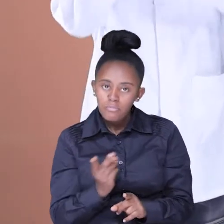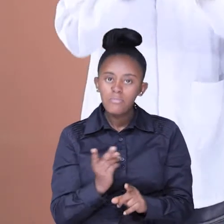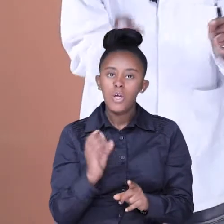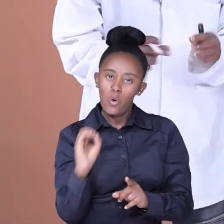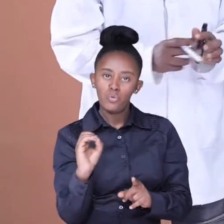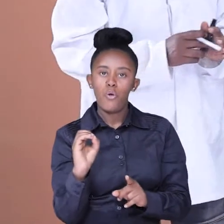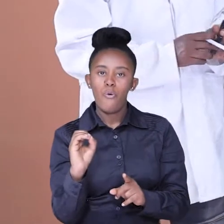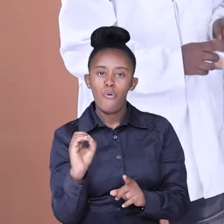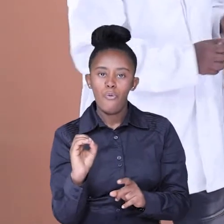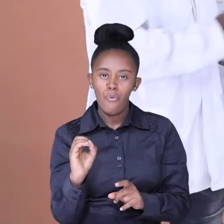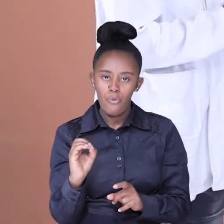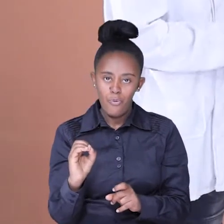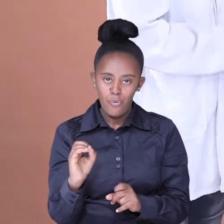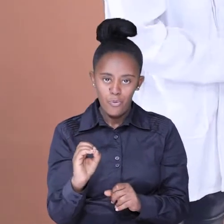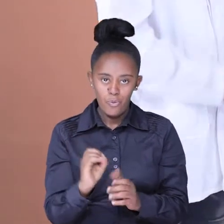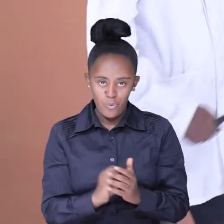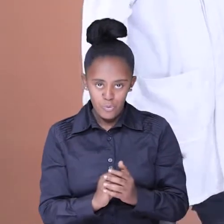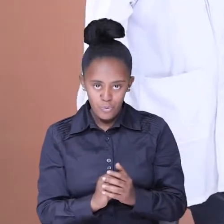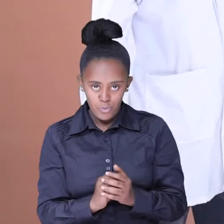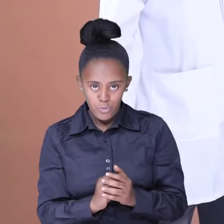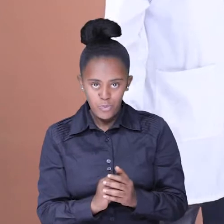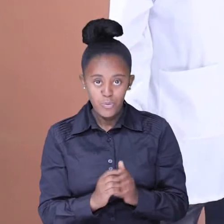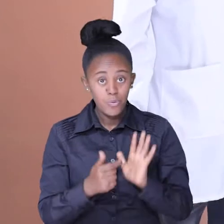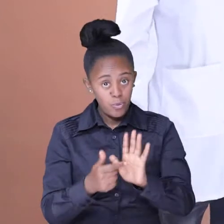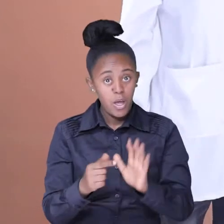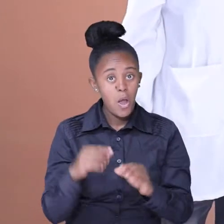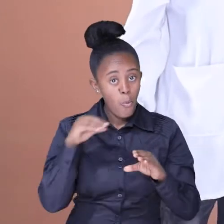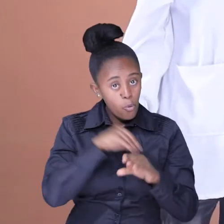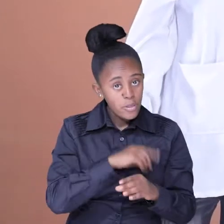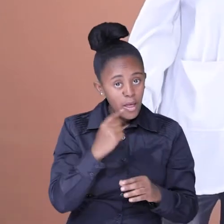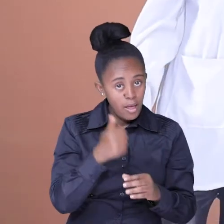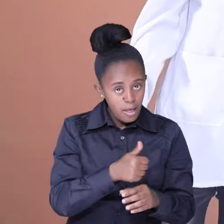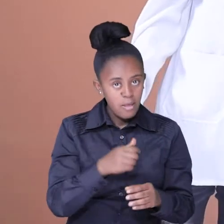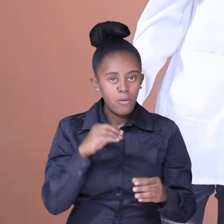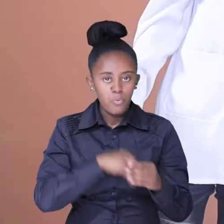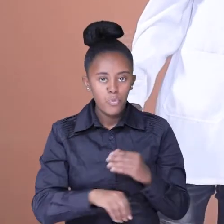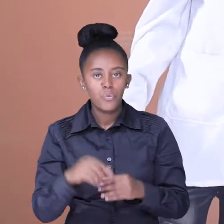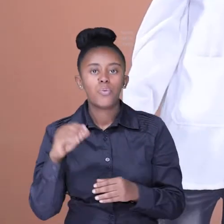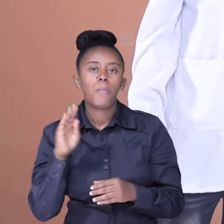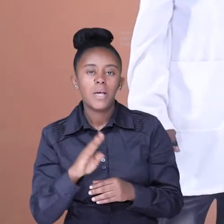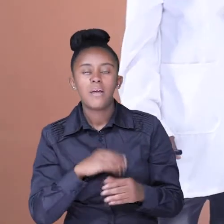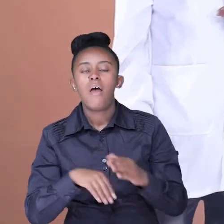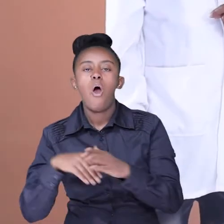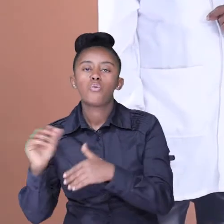is at 0. Look this one. Input A, input B, and there is